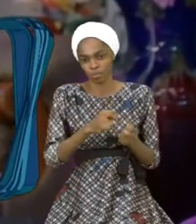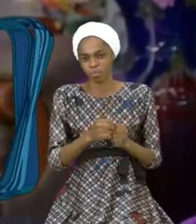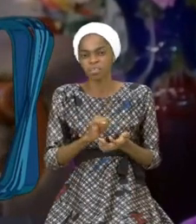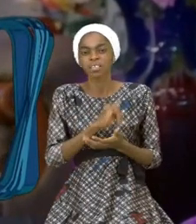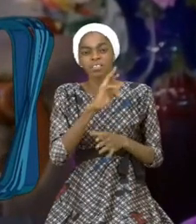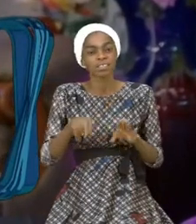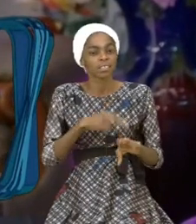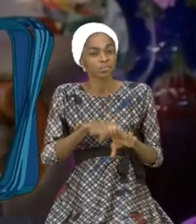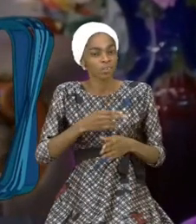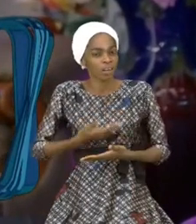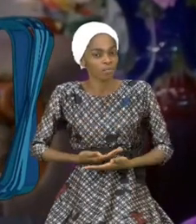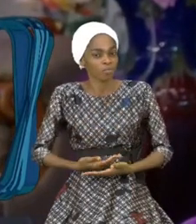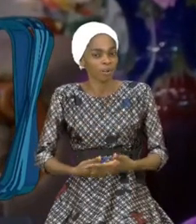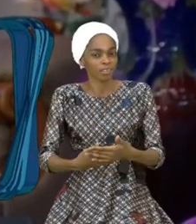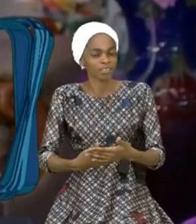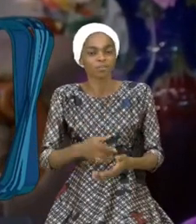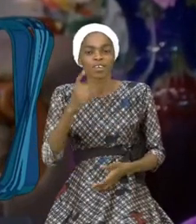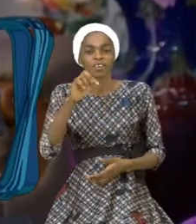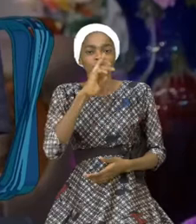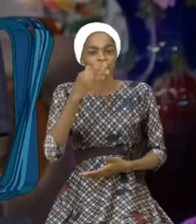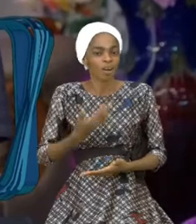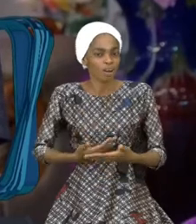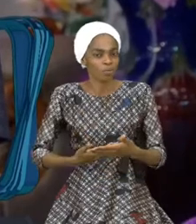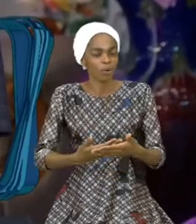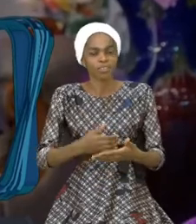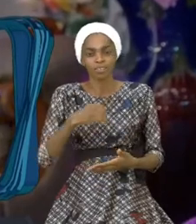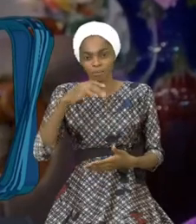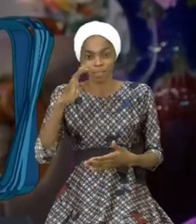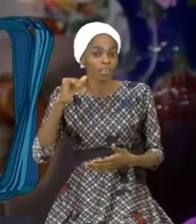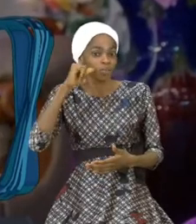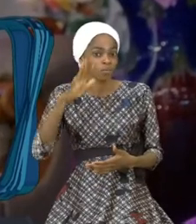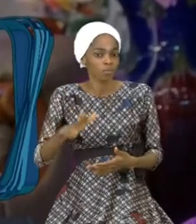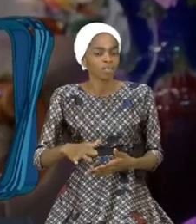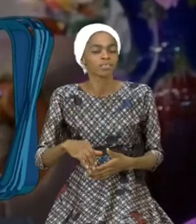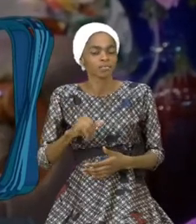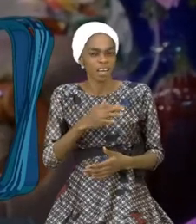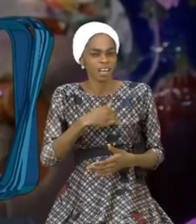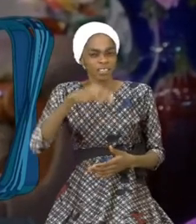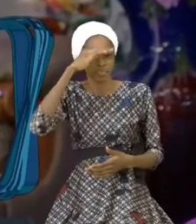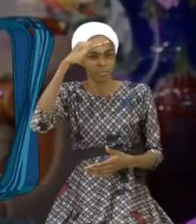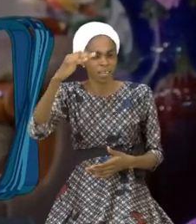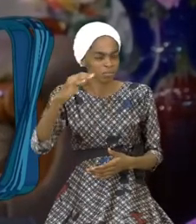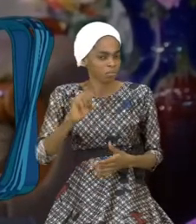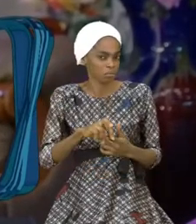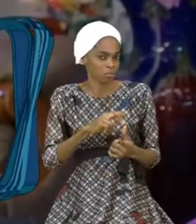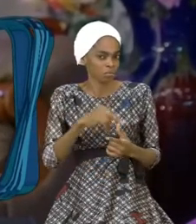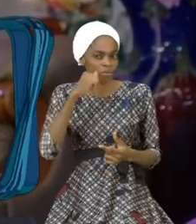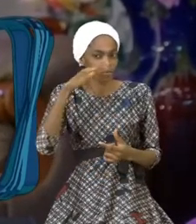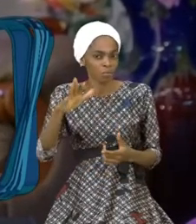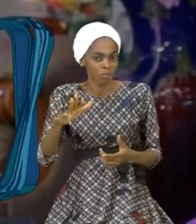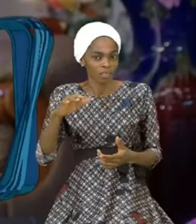birth. You're born by woman, of course. A man, a woman,